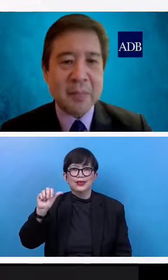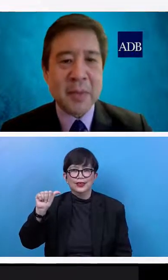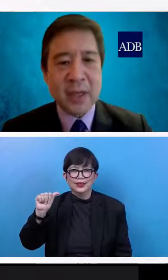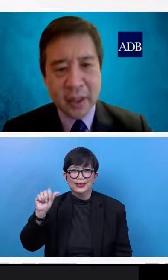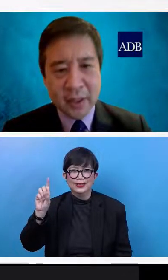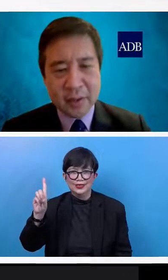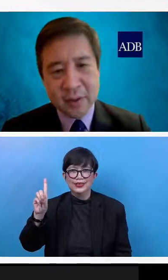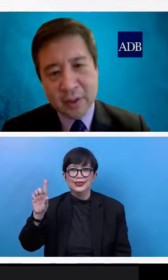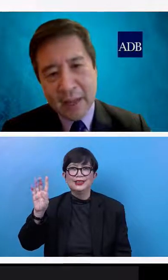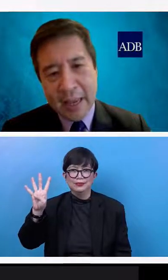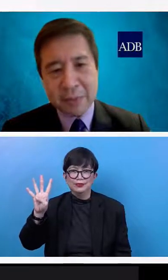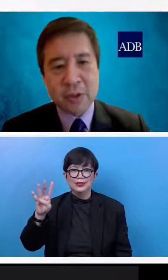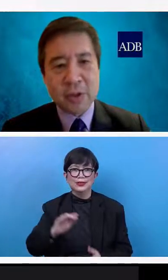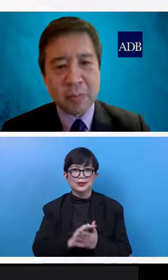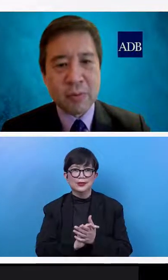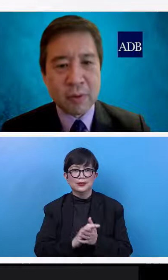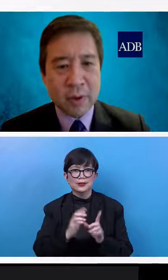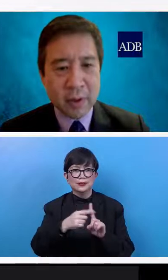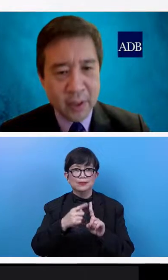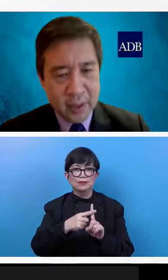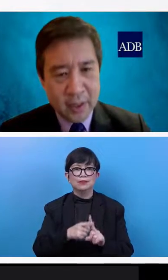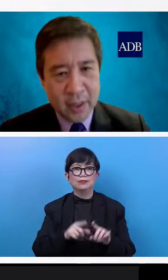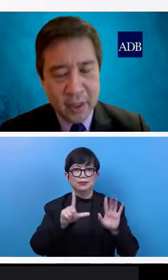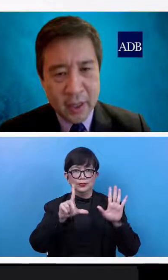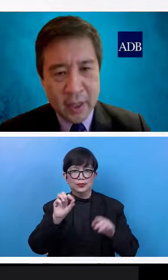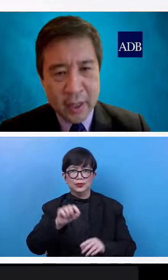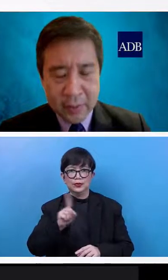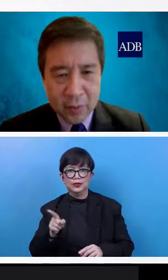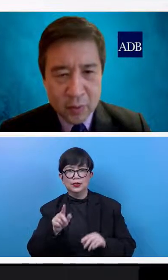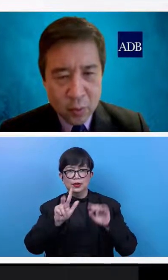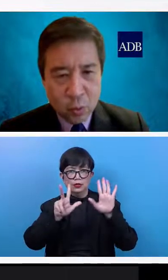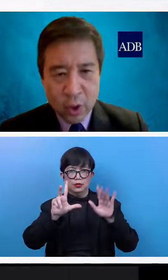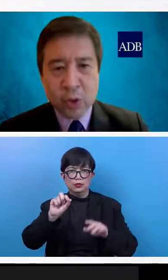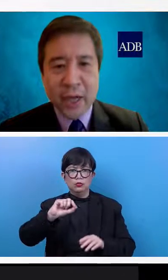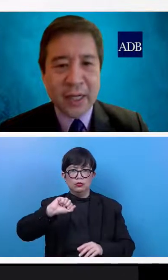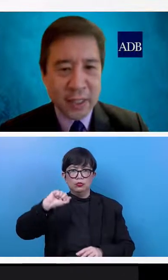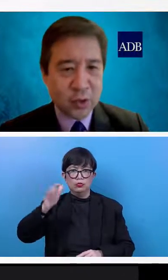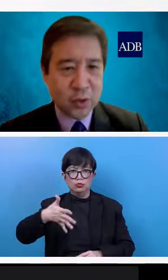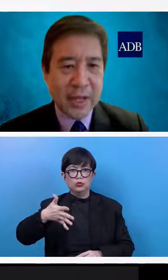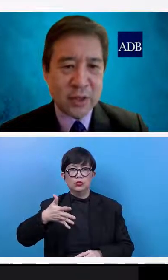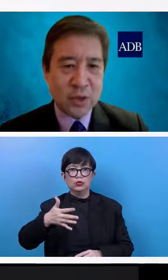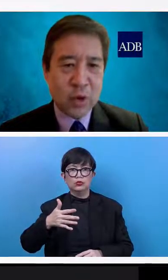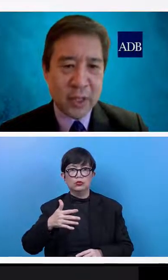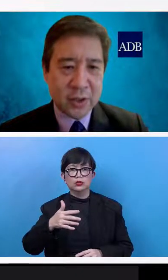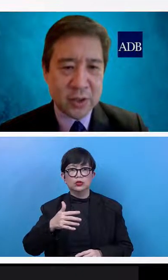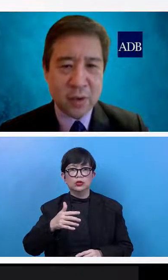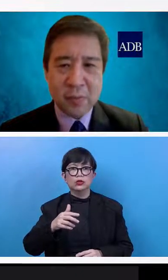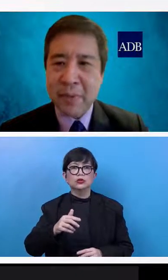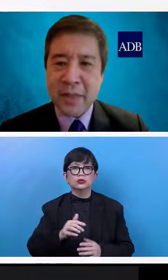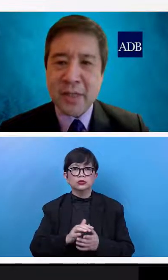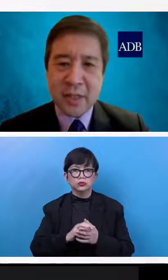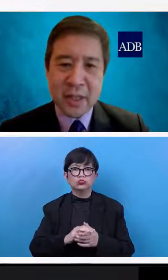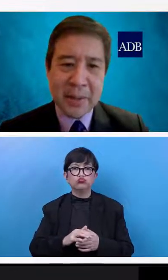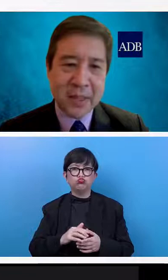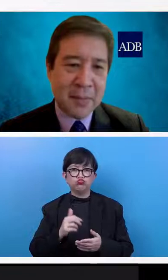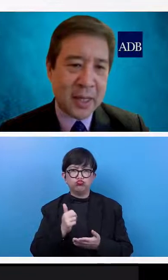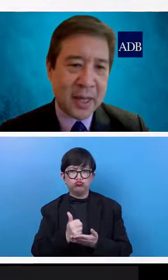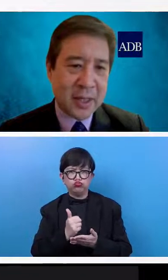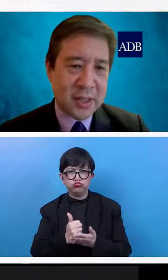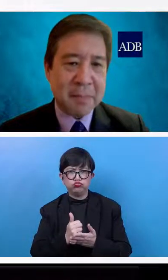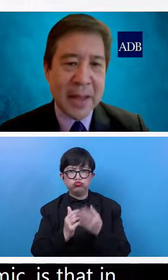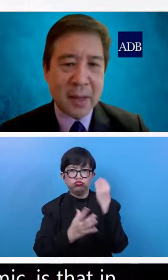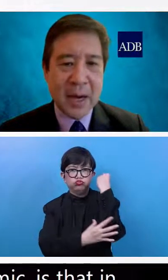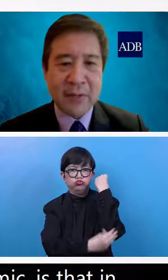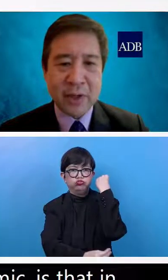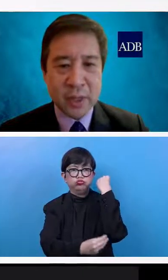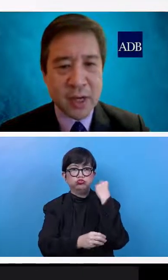80 million absolute poor were created in 2020. So basically the pandemic has